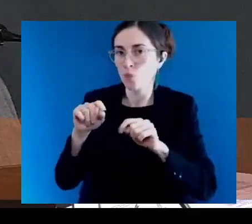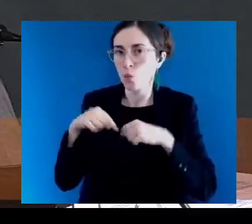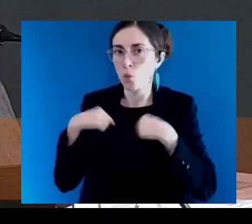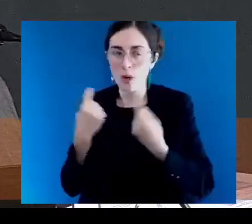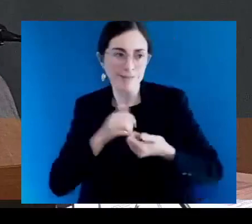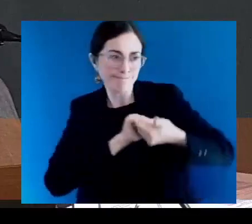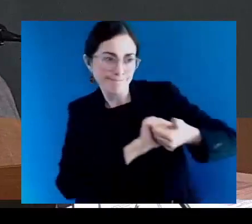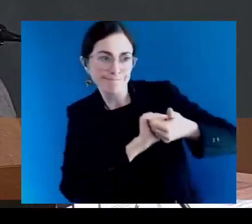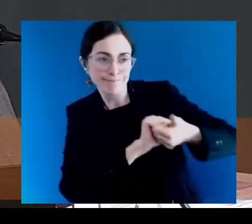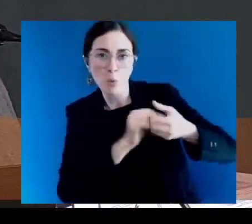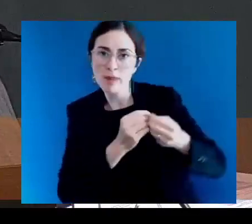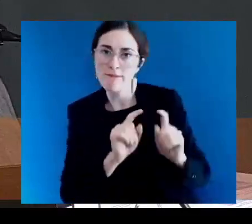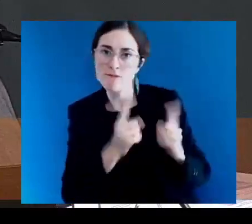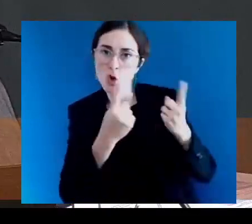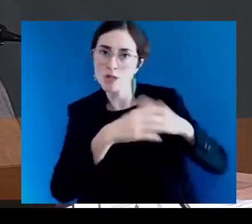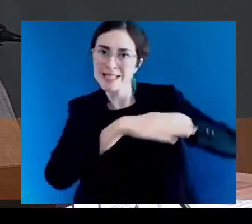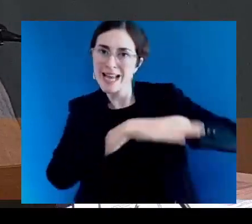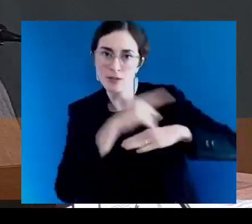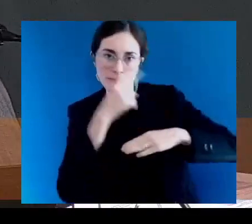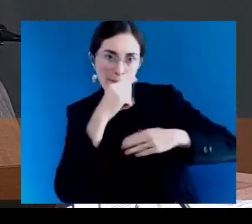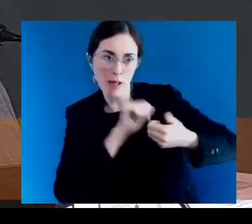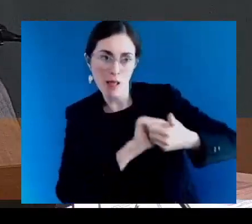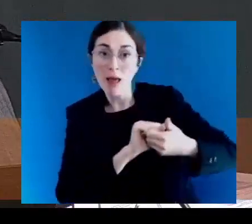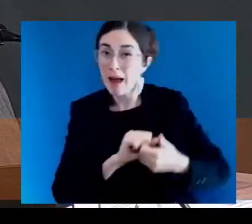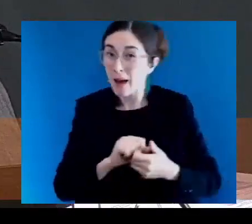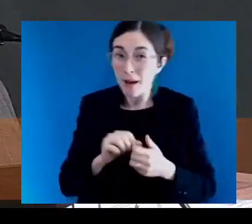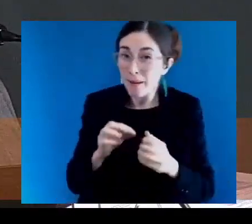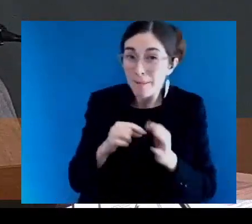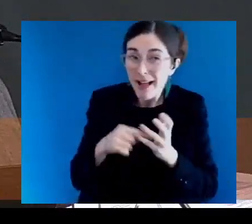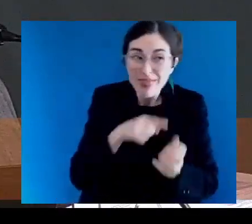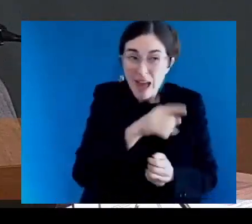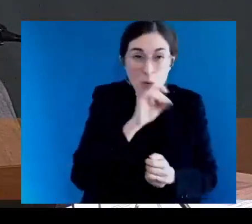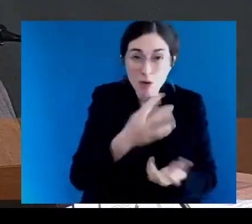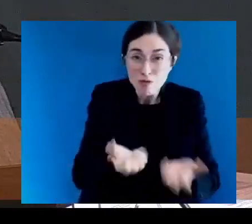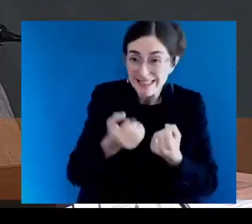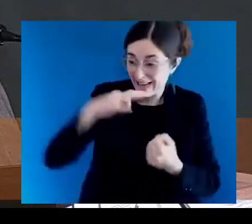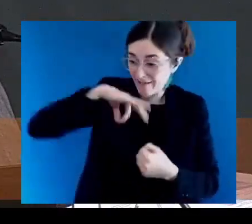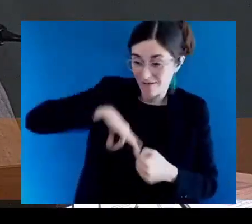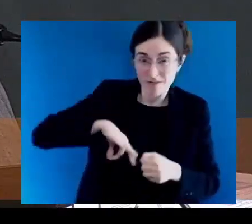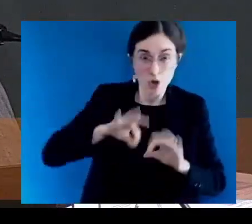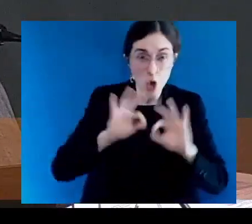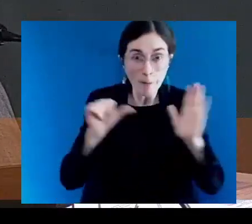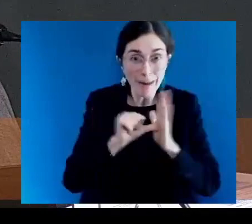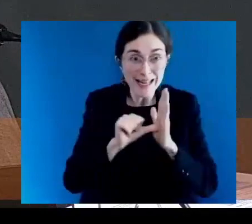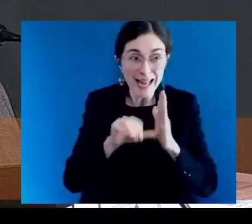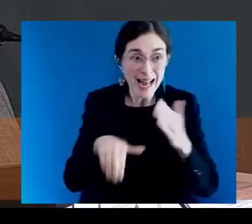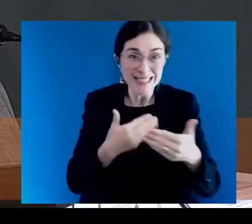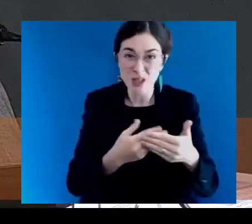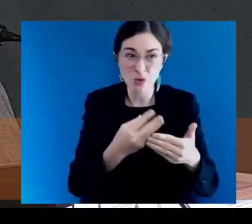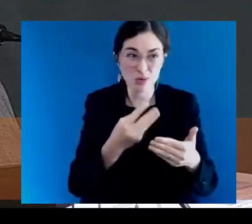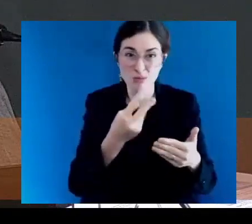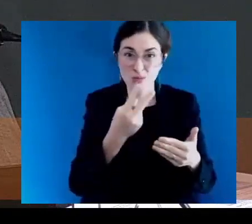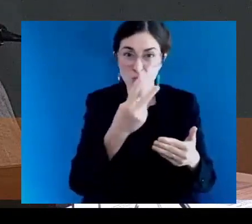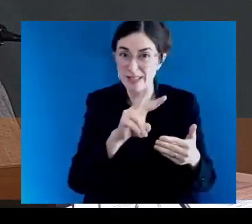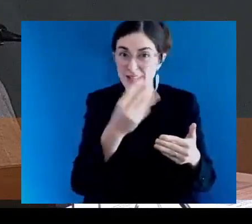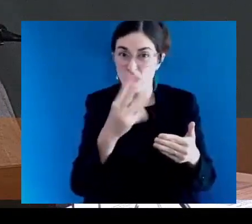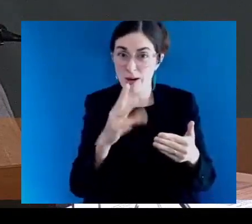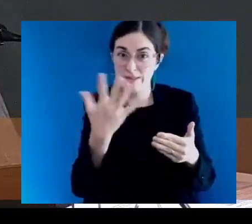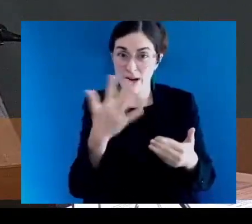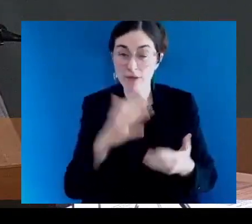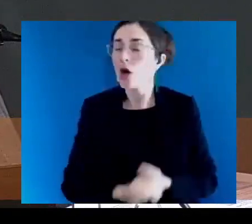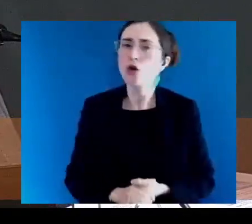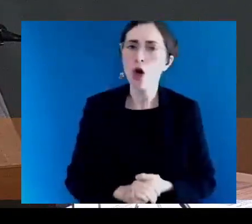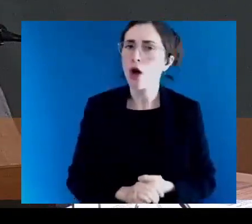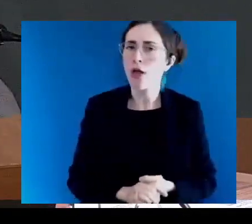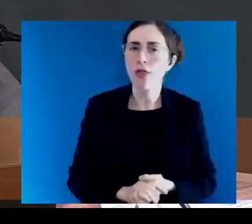there won't be any money flowing through the community benefit for more than 10 years. No, that's not correct. True?